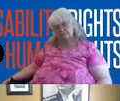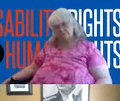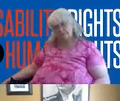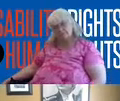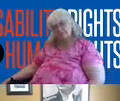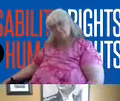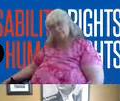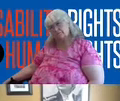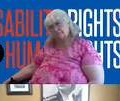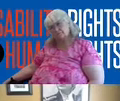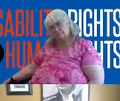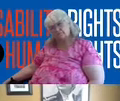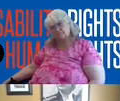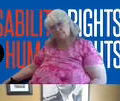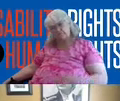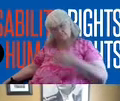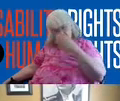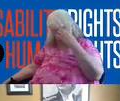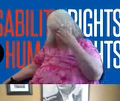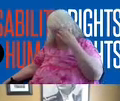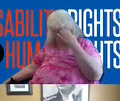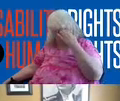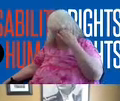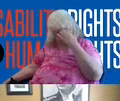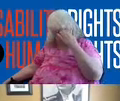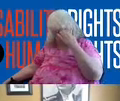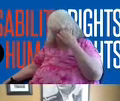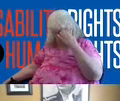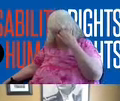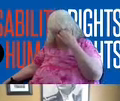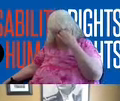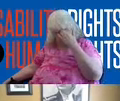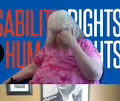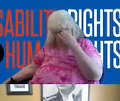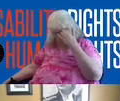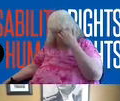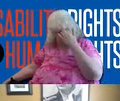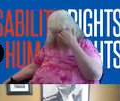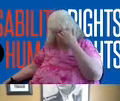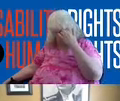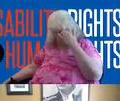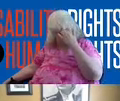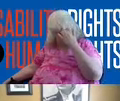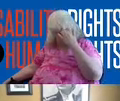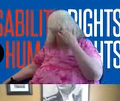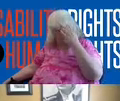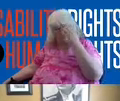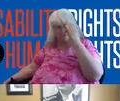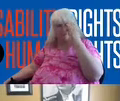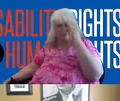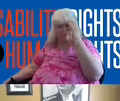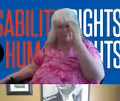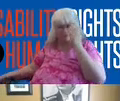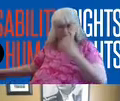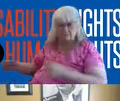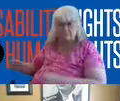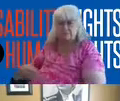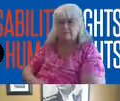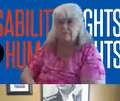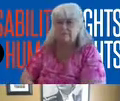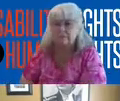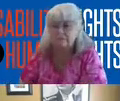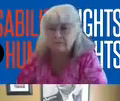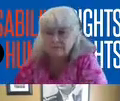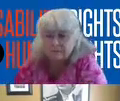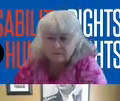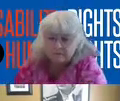to-do list. I'll drop that in the chat box, select it, click open, and there. And now everyone on the